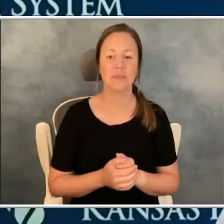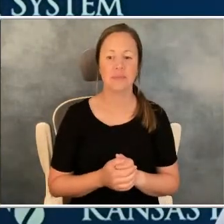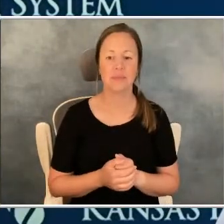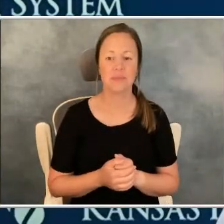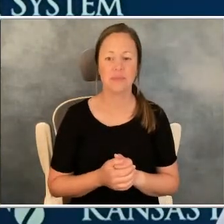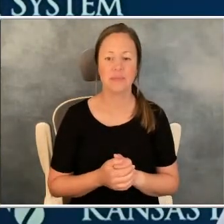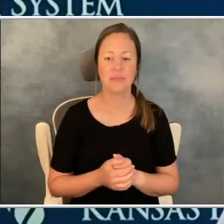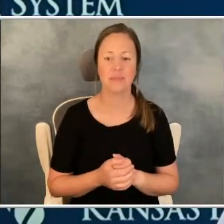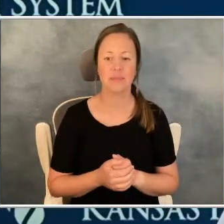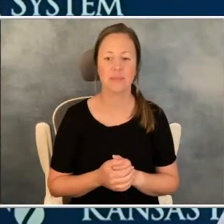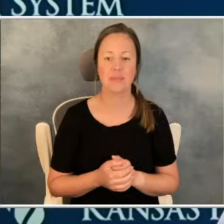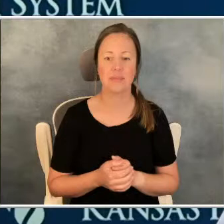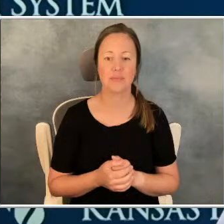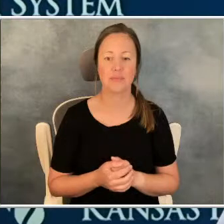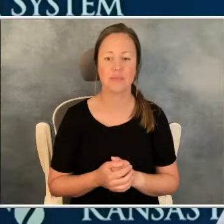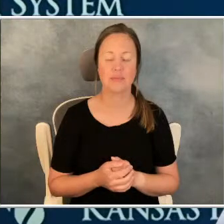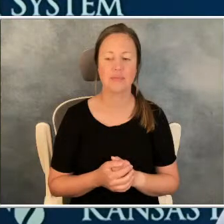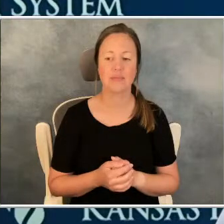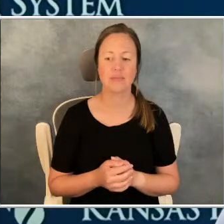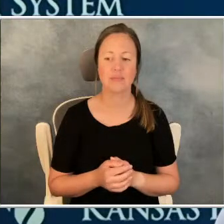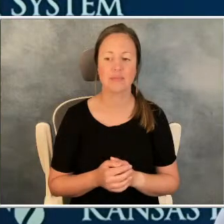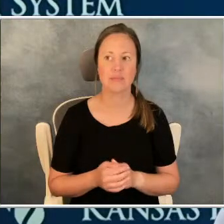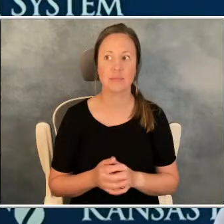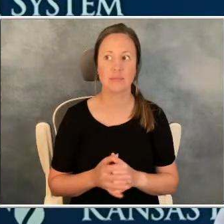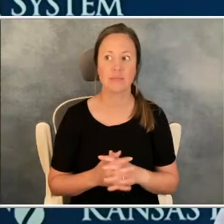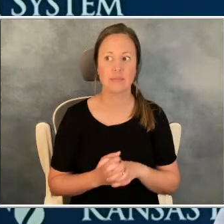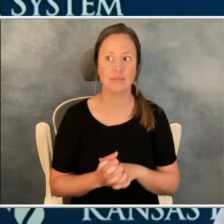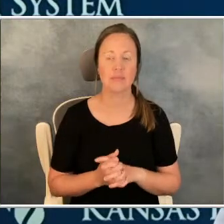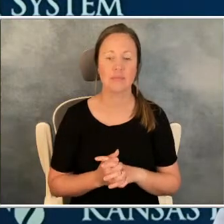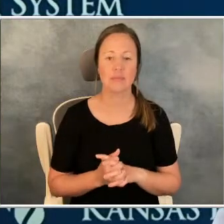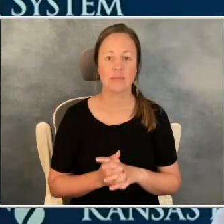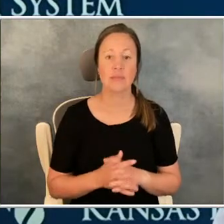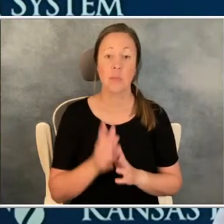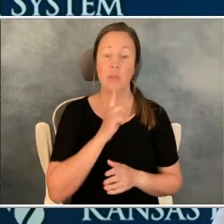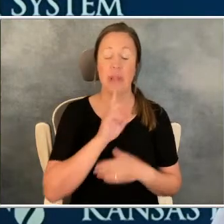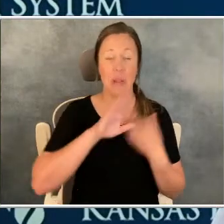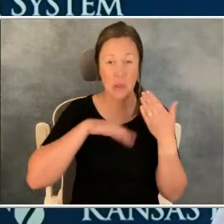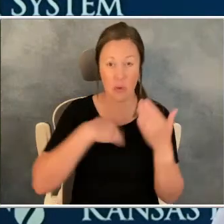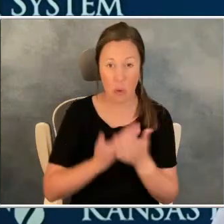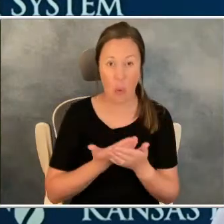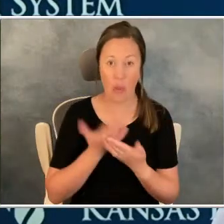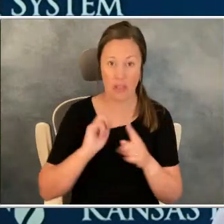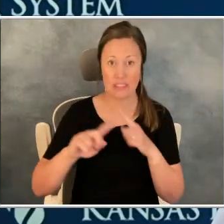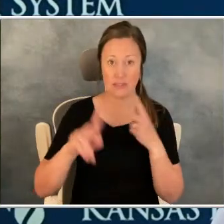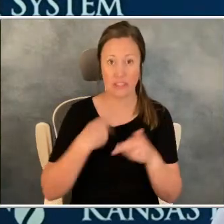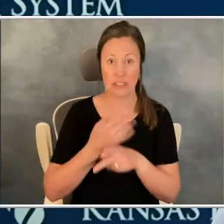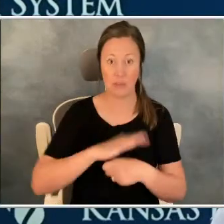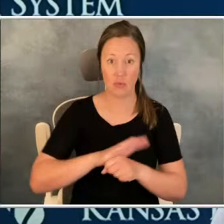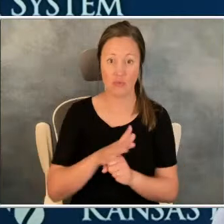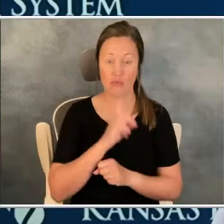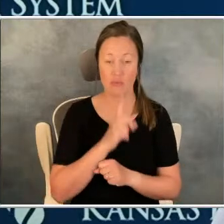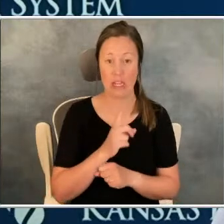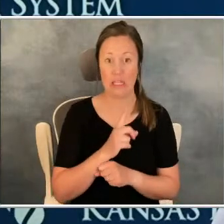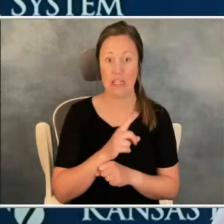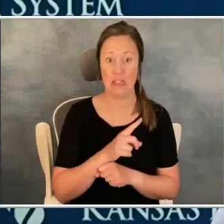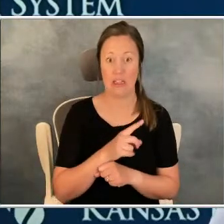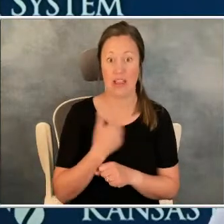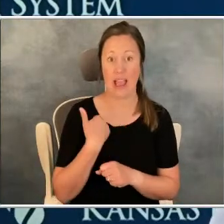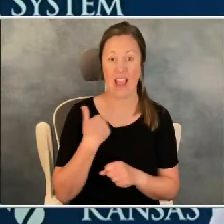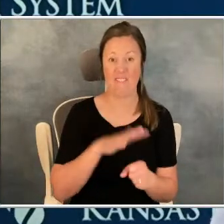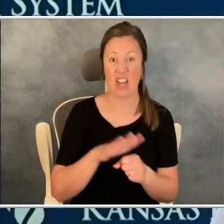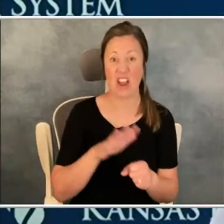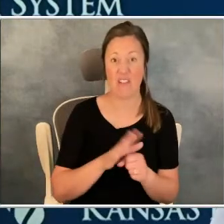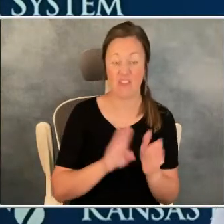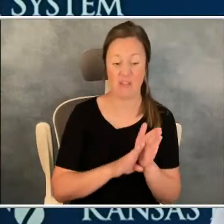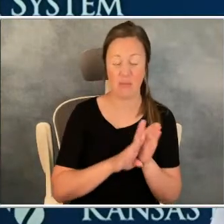reality, all these are fortunately preserving enough of the spike protein region